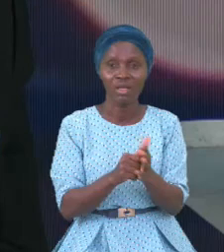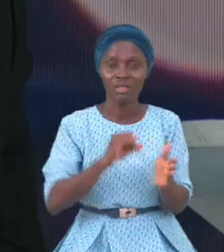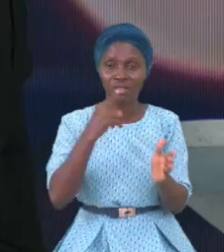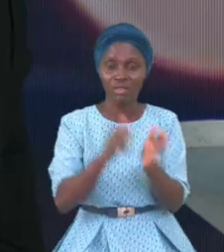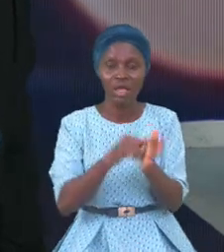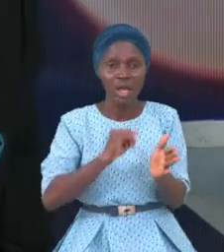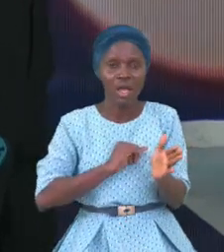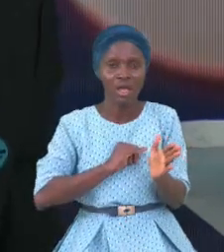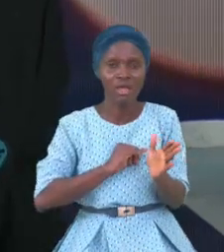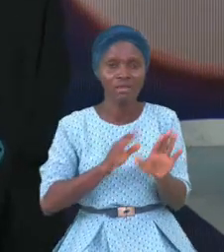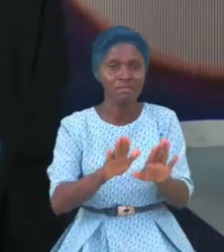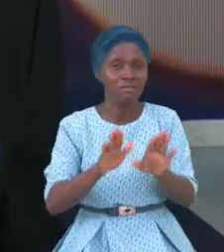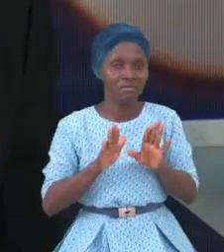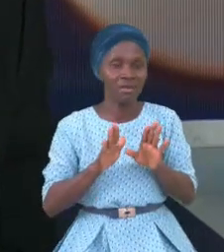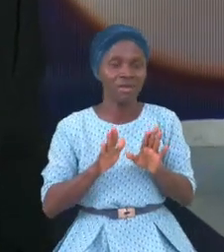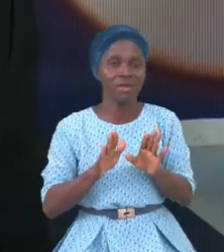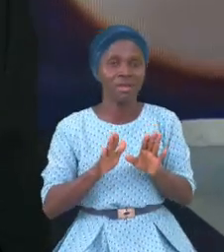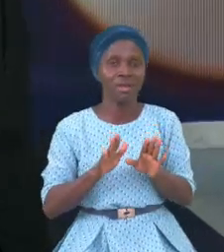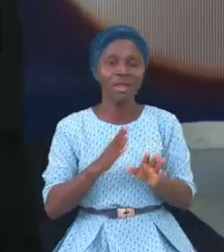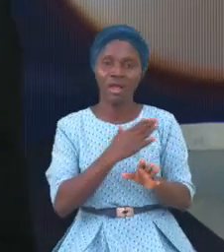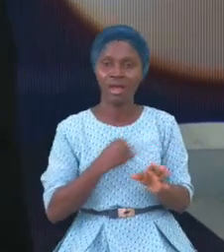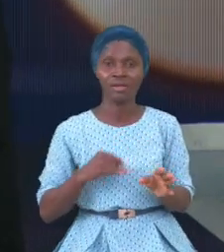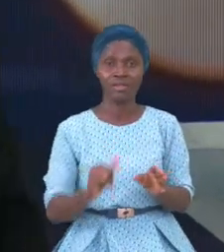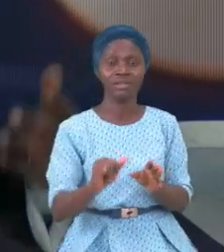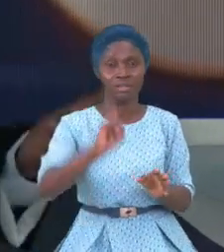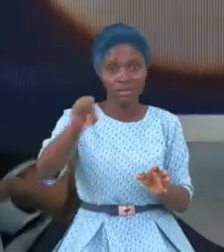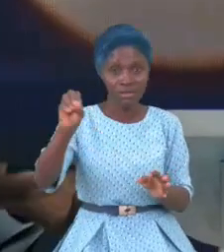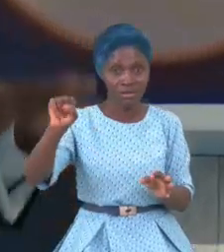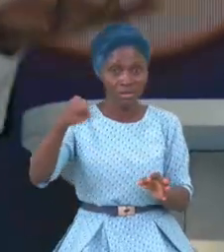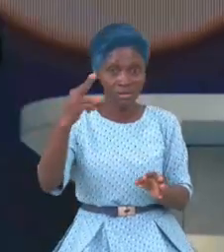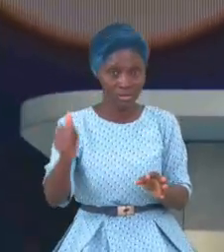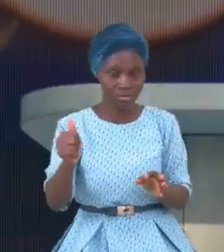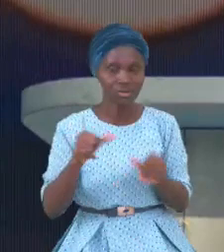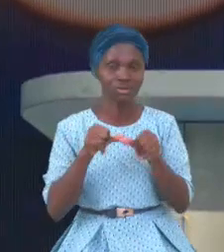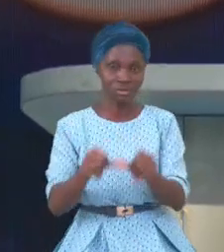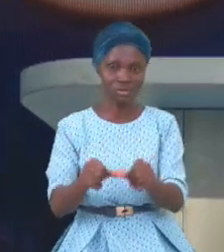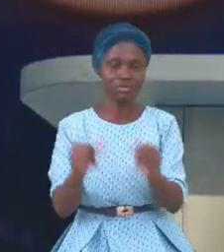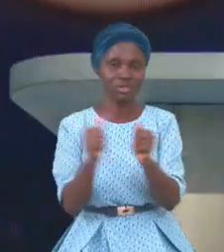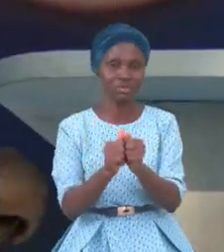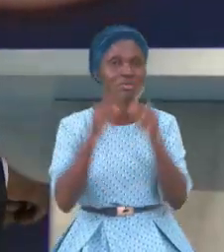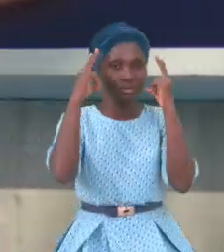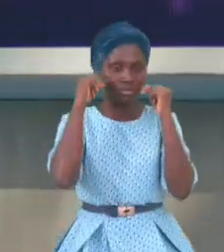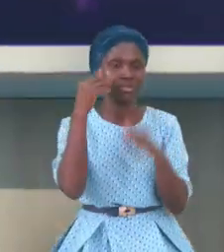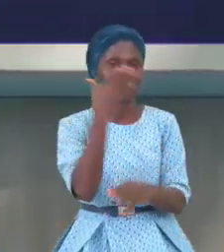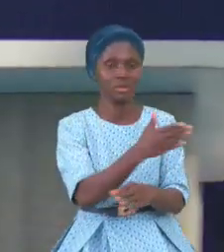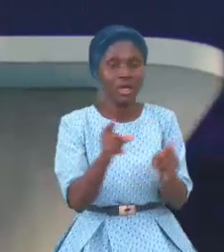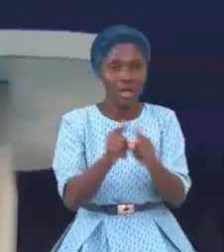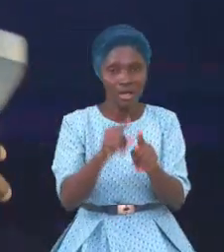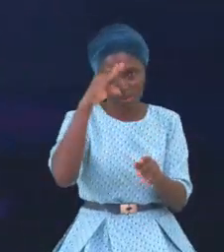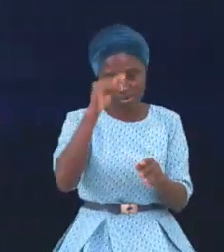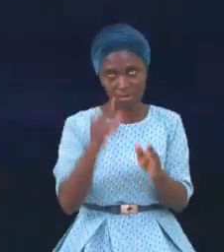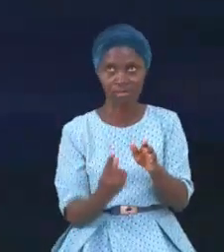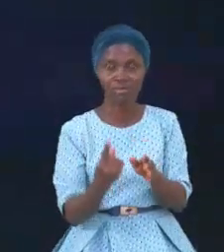yet, Joshua remained with Moses as he went up to the mountain. You know, there